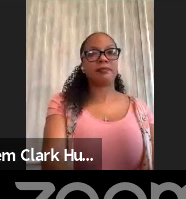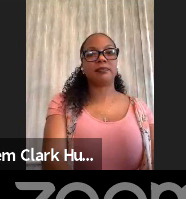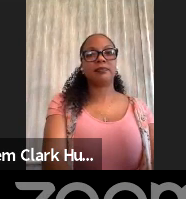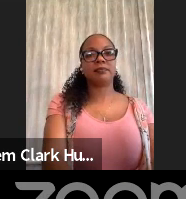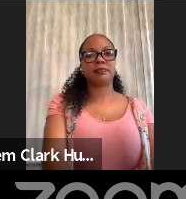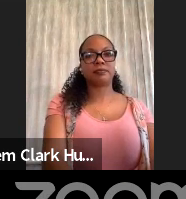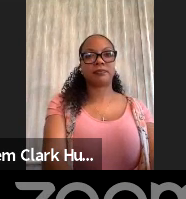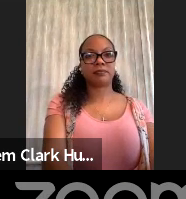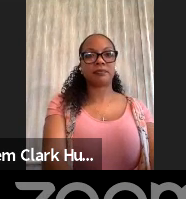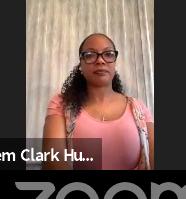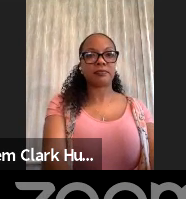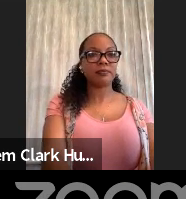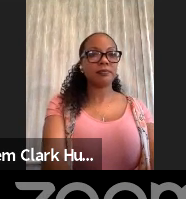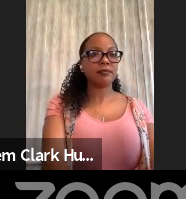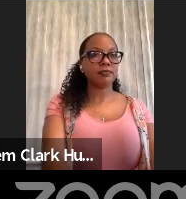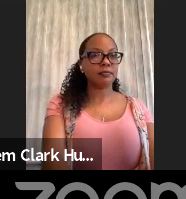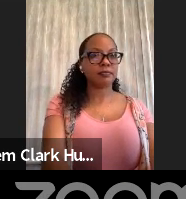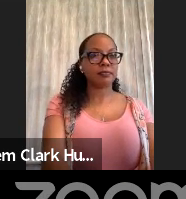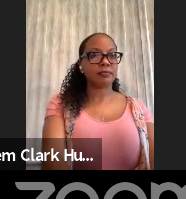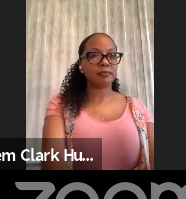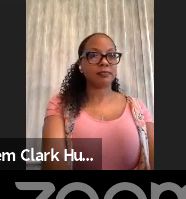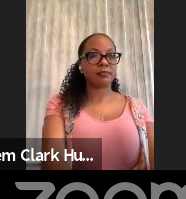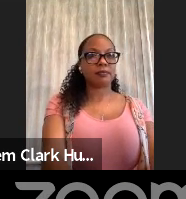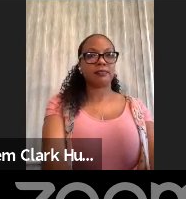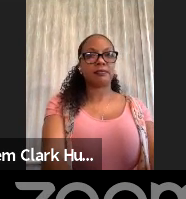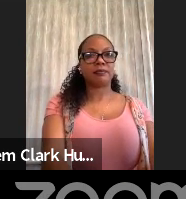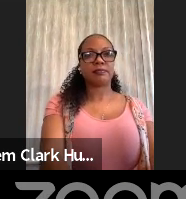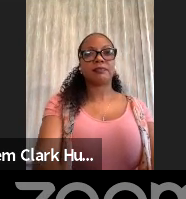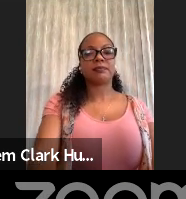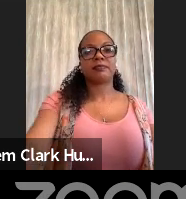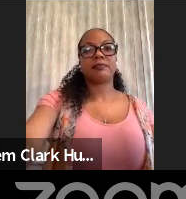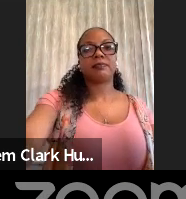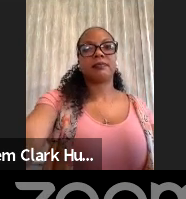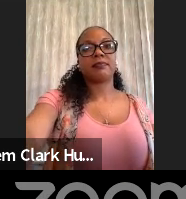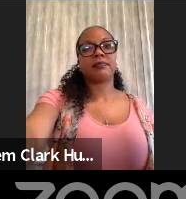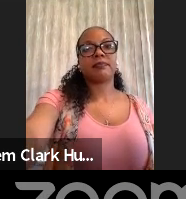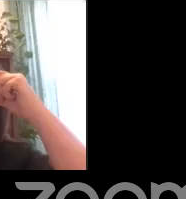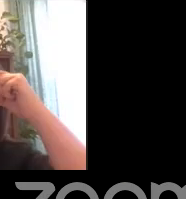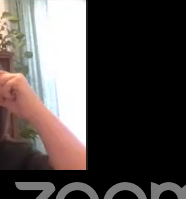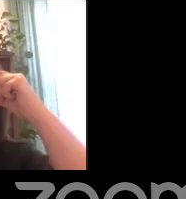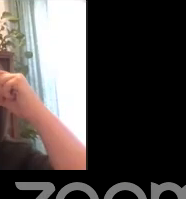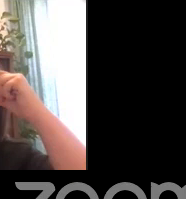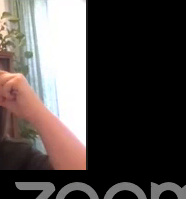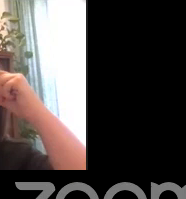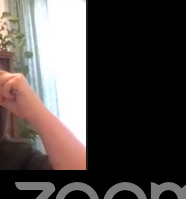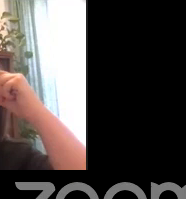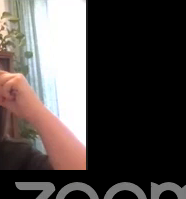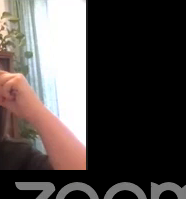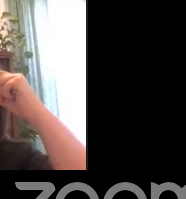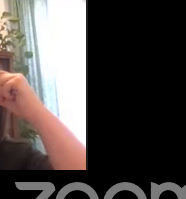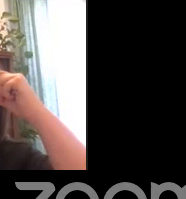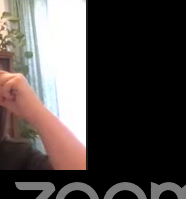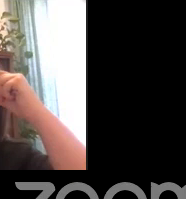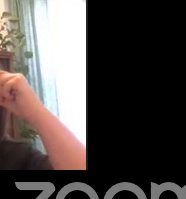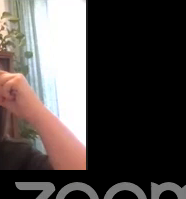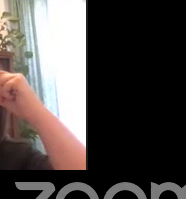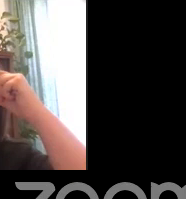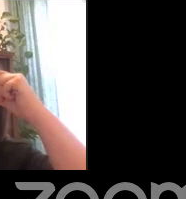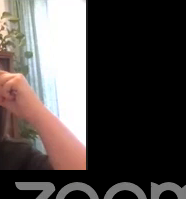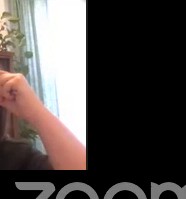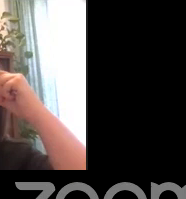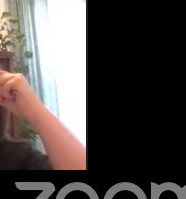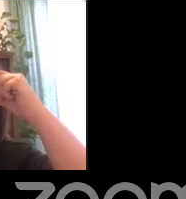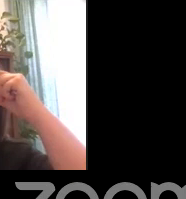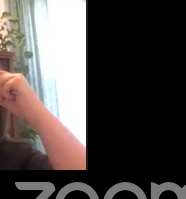city treasury for payment thereon, and we're going to insert the following paragraph. In addition to those positions